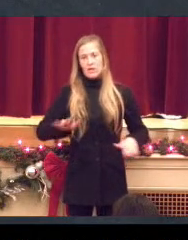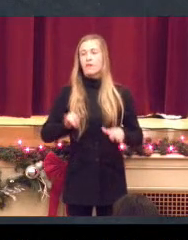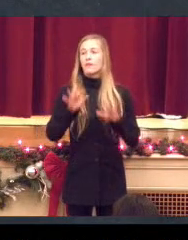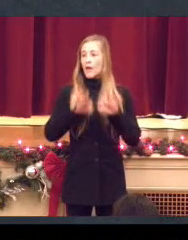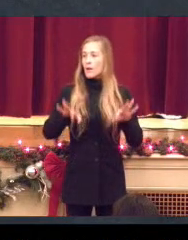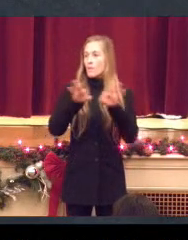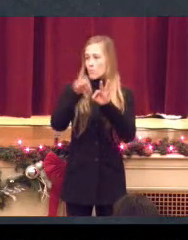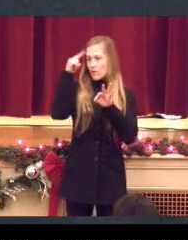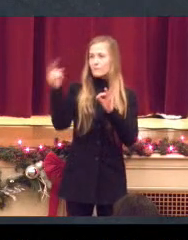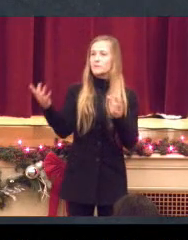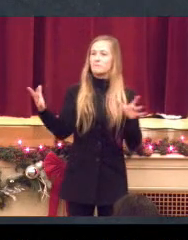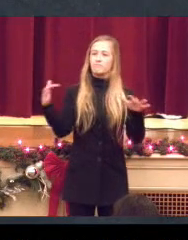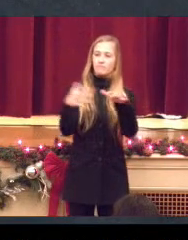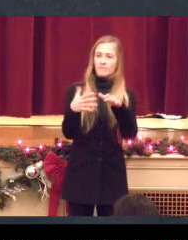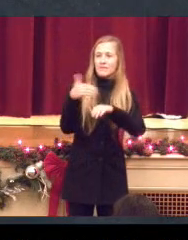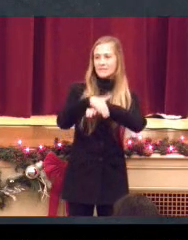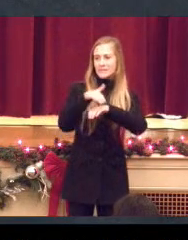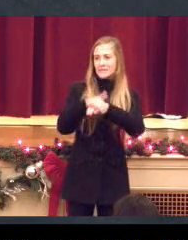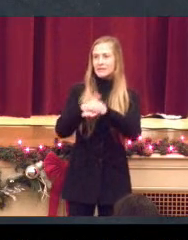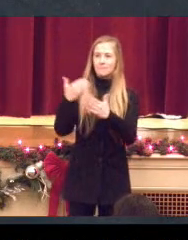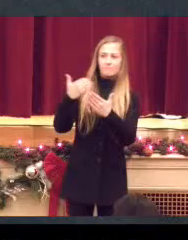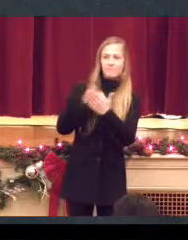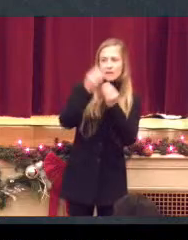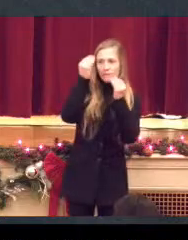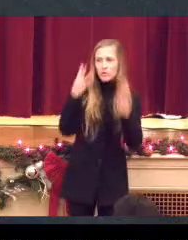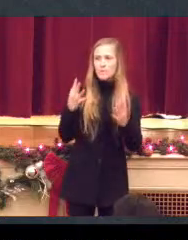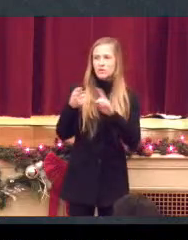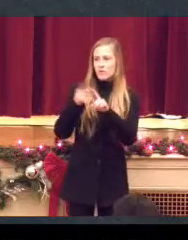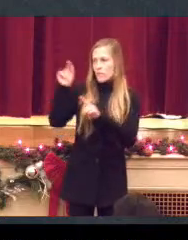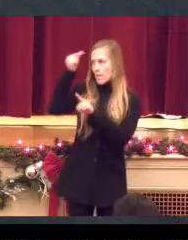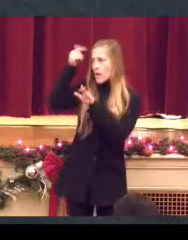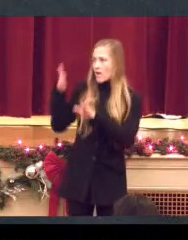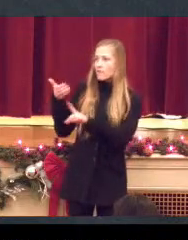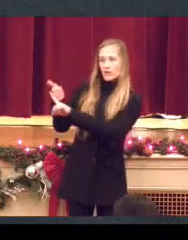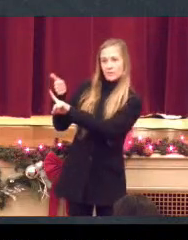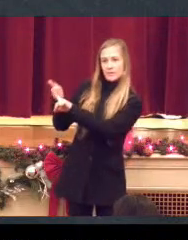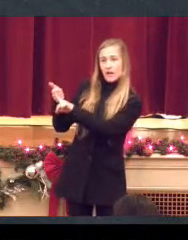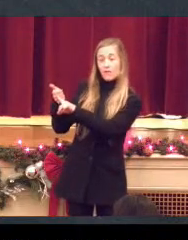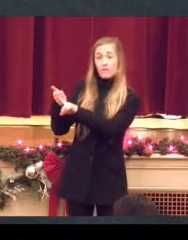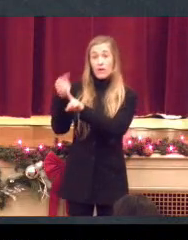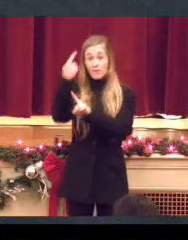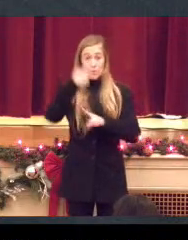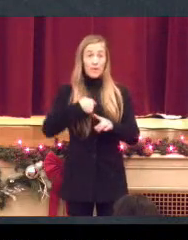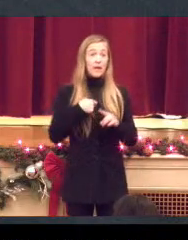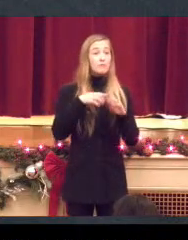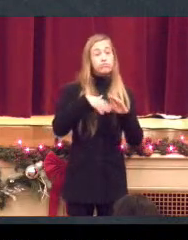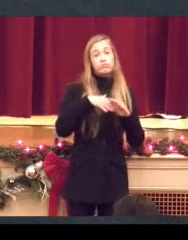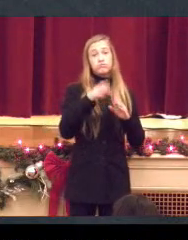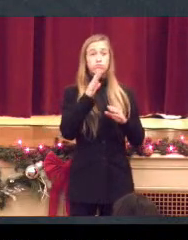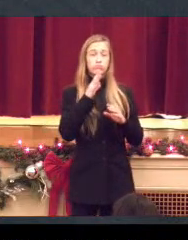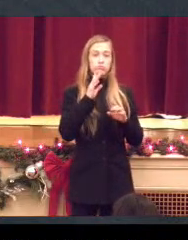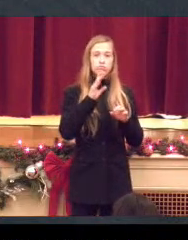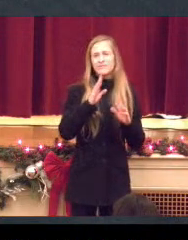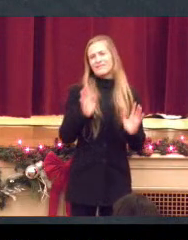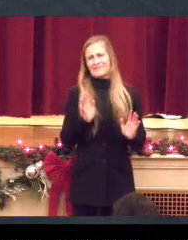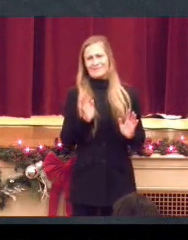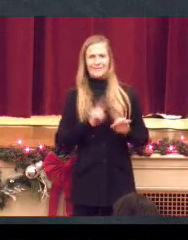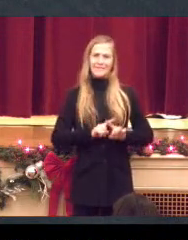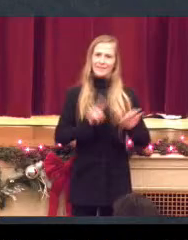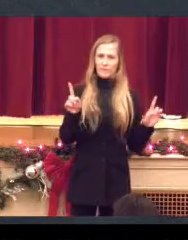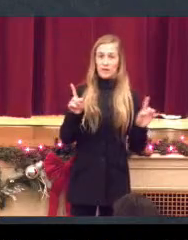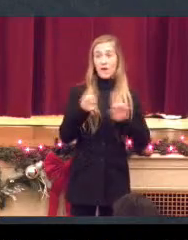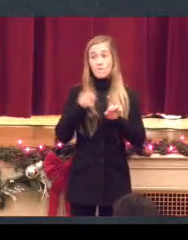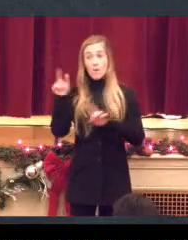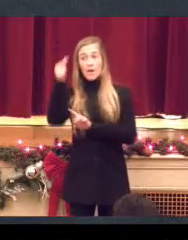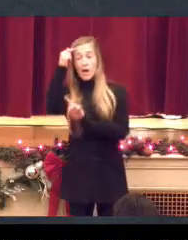be here, to get this information firsthand. It's one thing for me to say it or for you to hear it on my Sunday messages, which